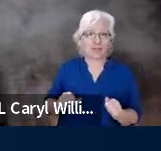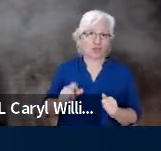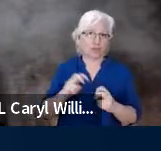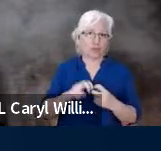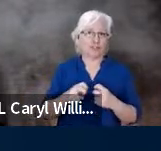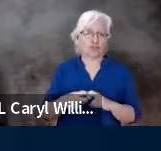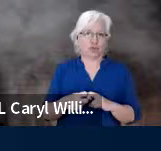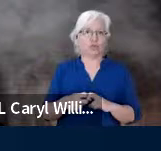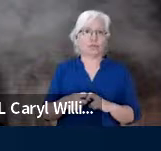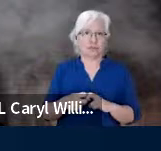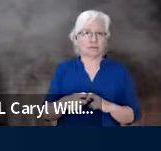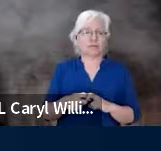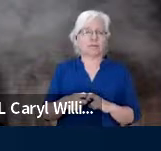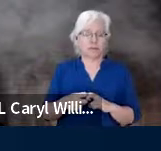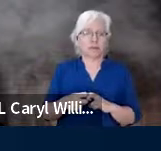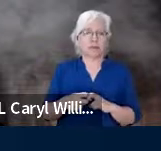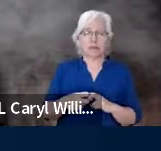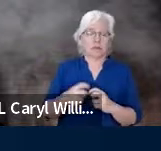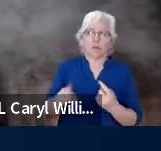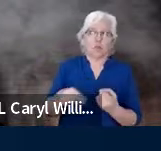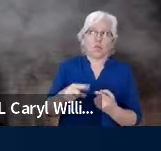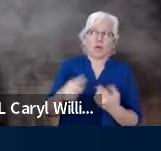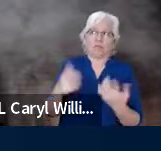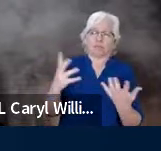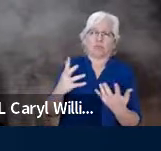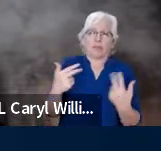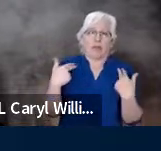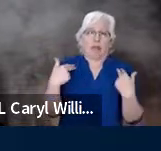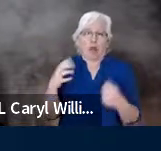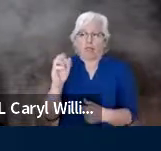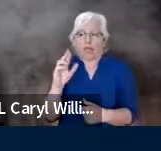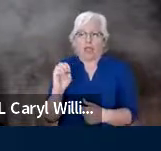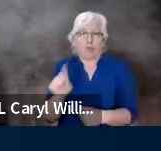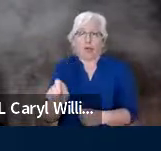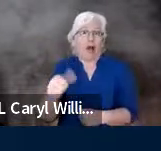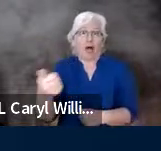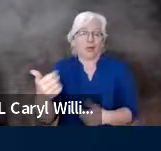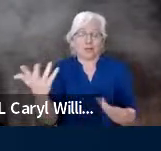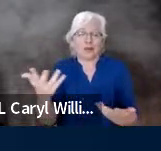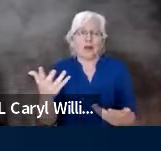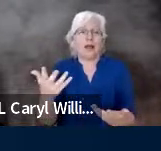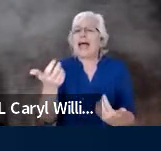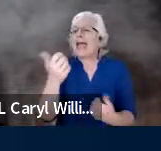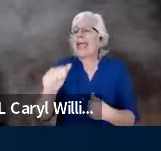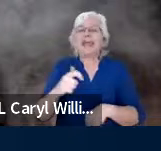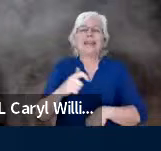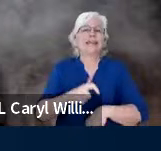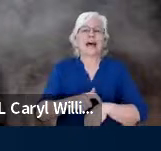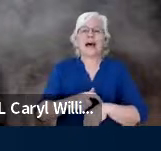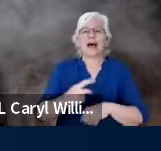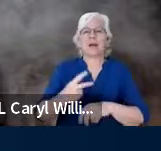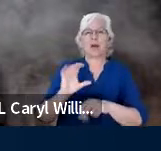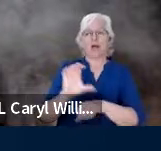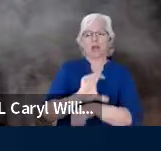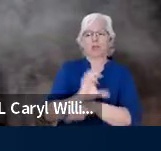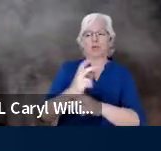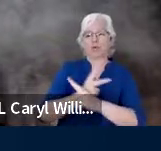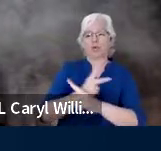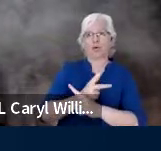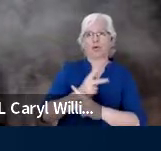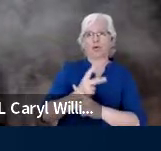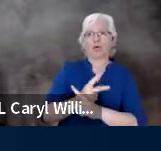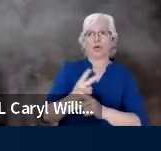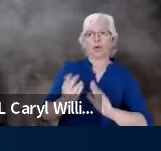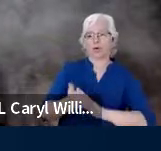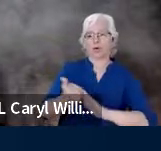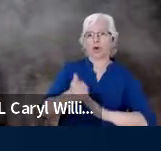be whenever, not just in healthcare, but in other contexts, whenever algorithmic tools are being used to make decisions.